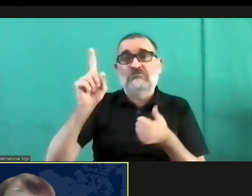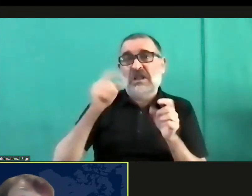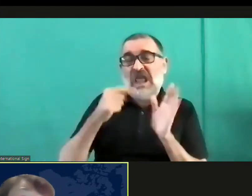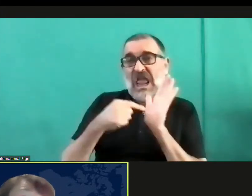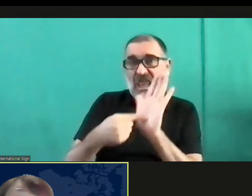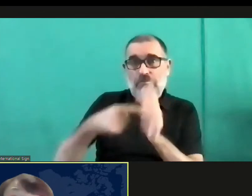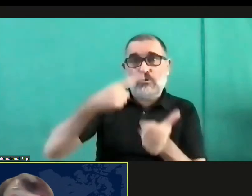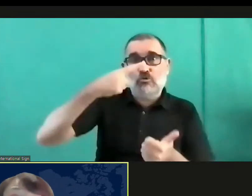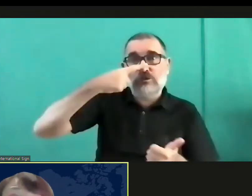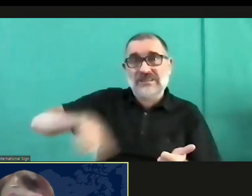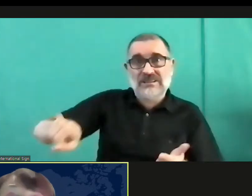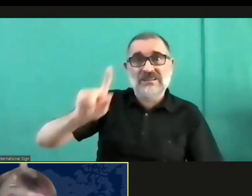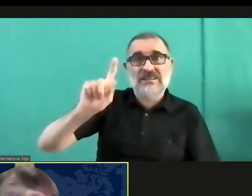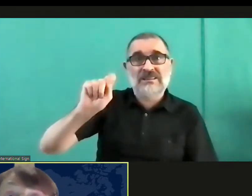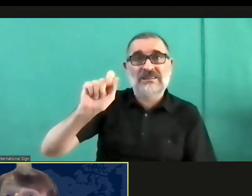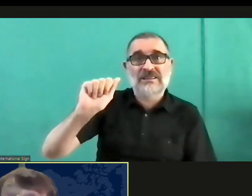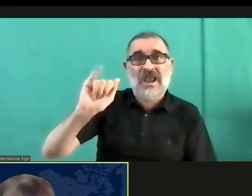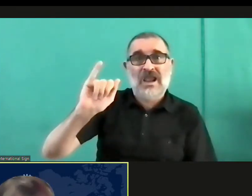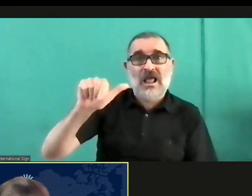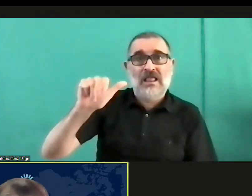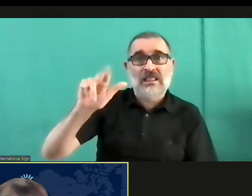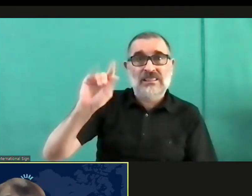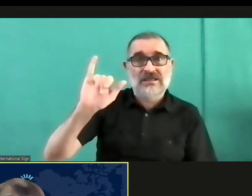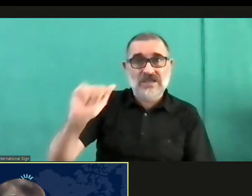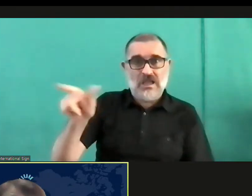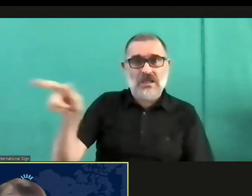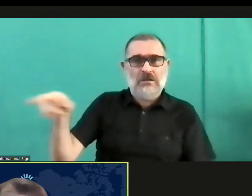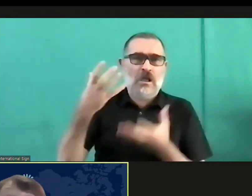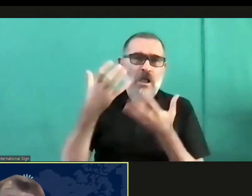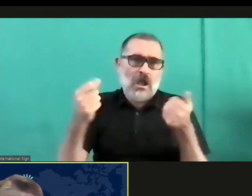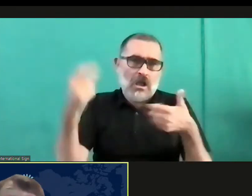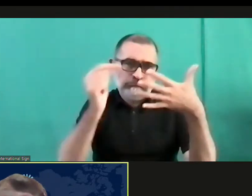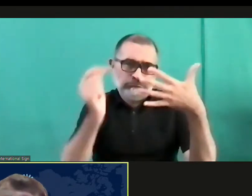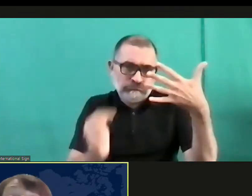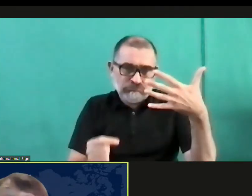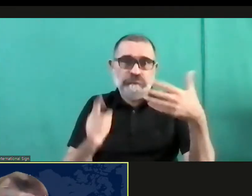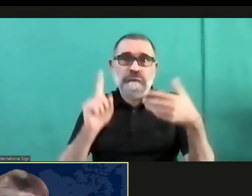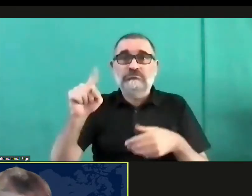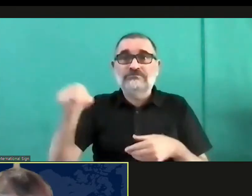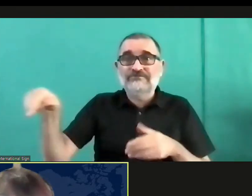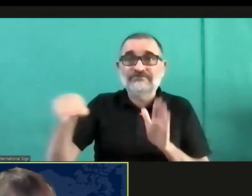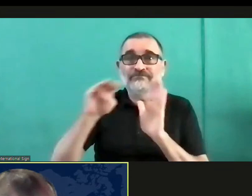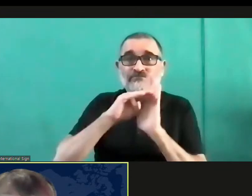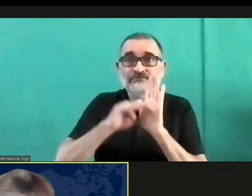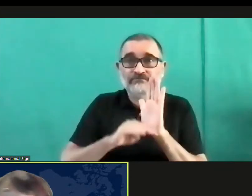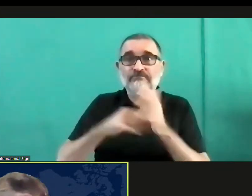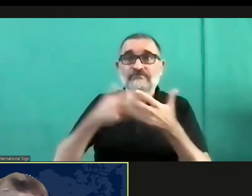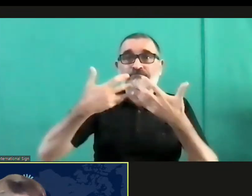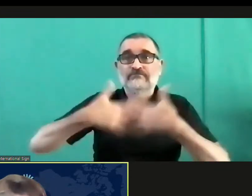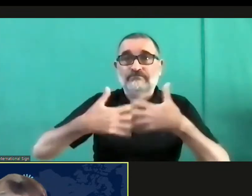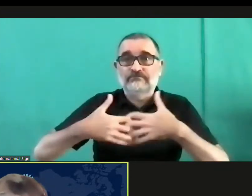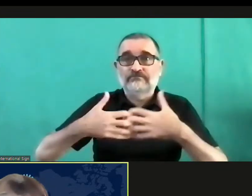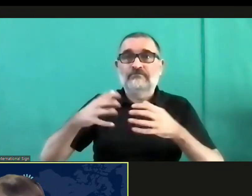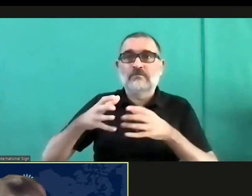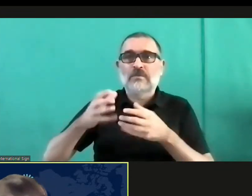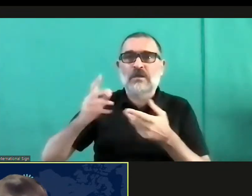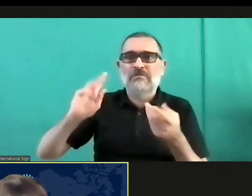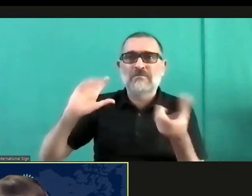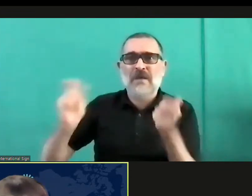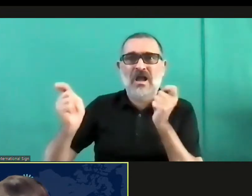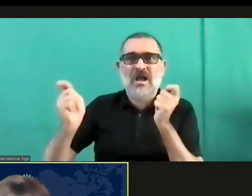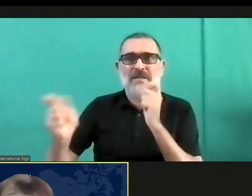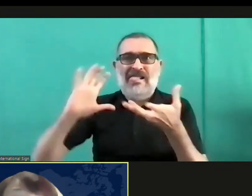There are many countries in our region in which when the industry says something, it's just out there,